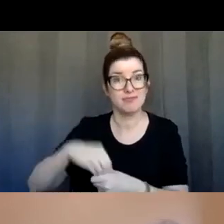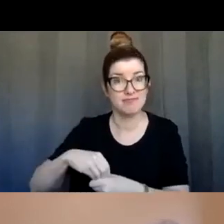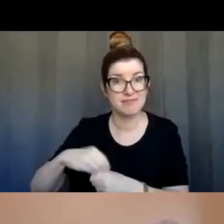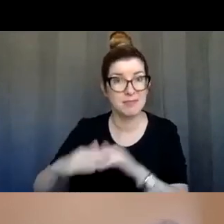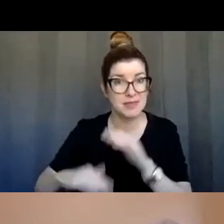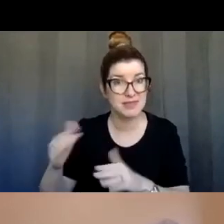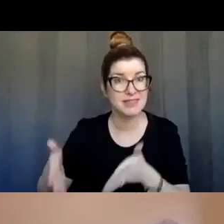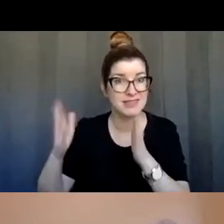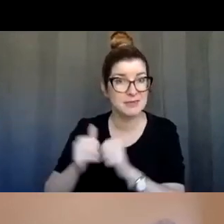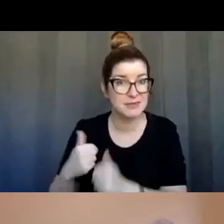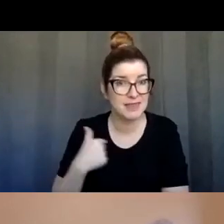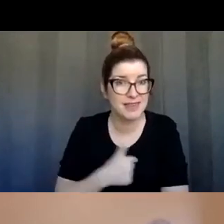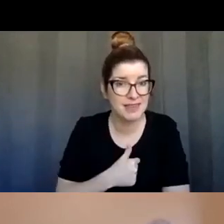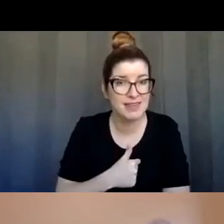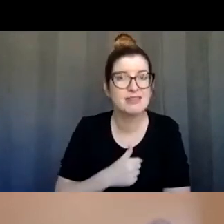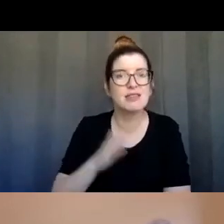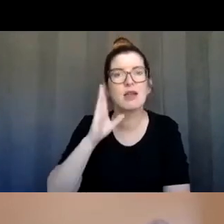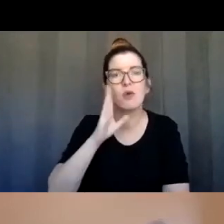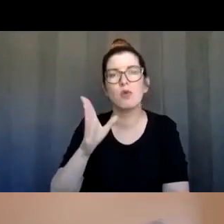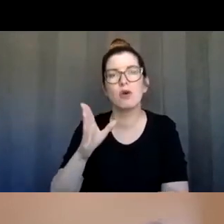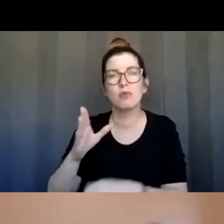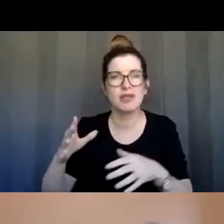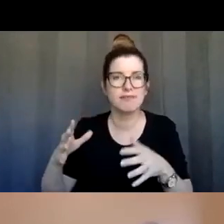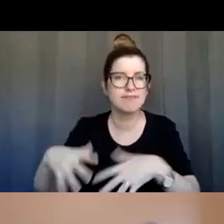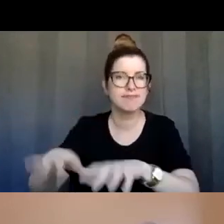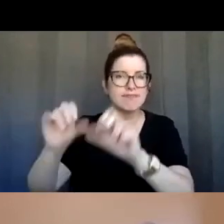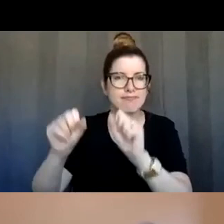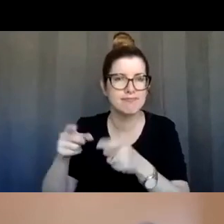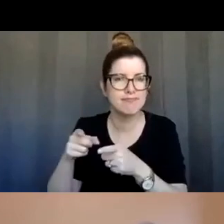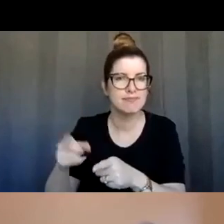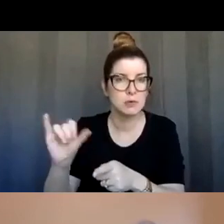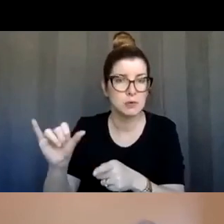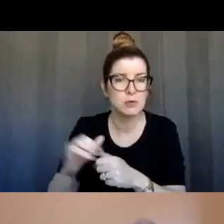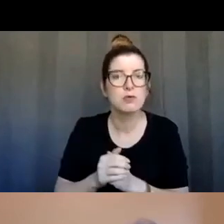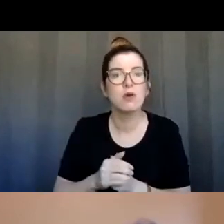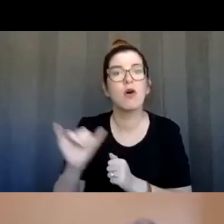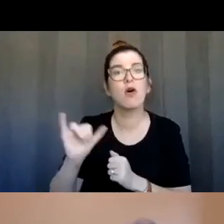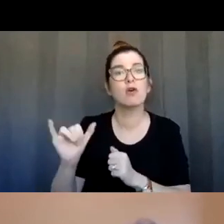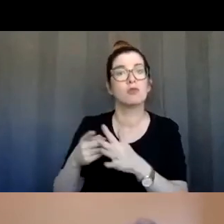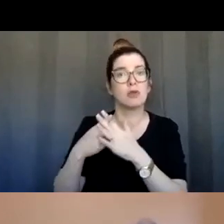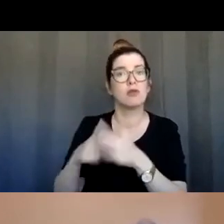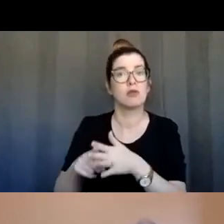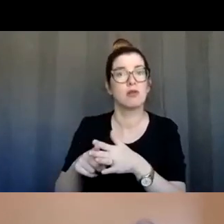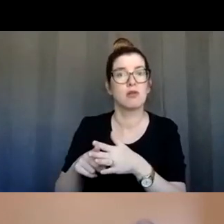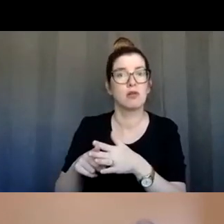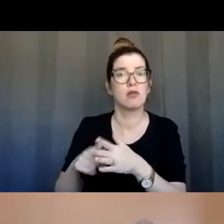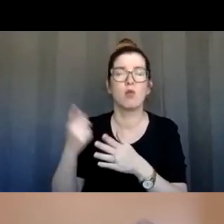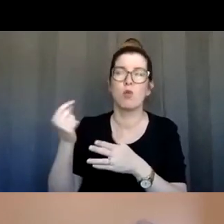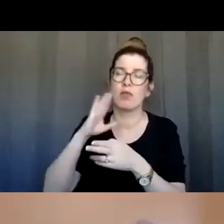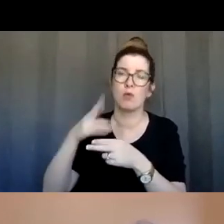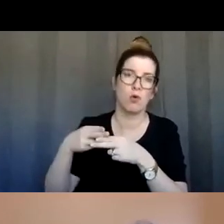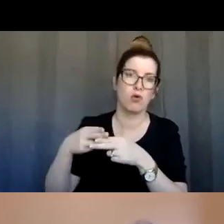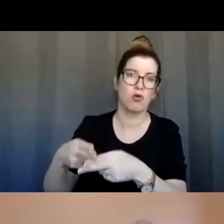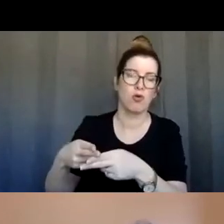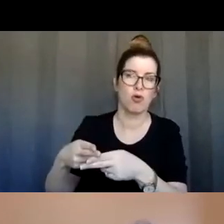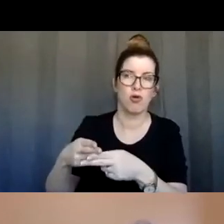will they will be conducting that. And they also instituting a what they're going to call a